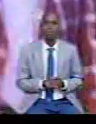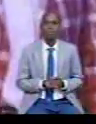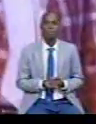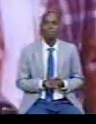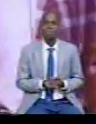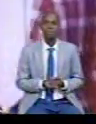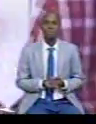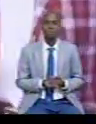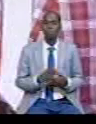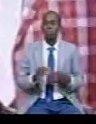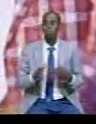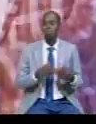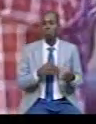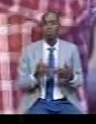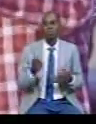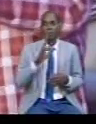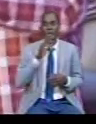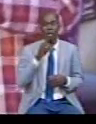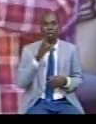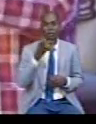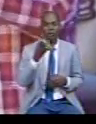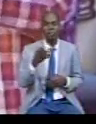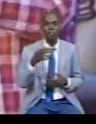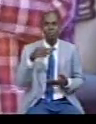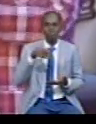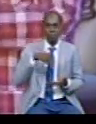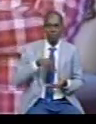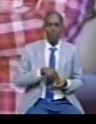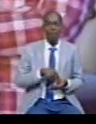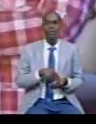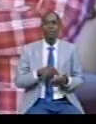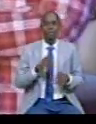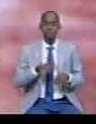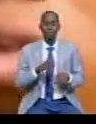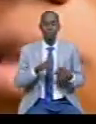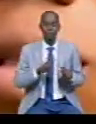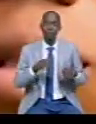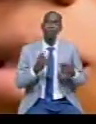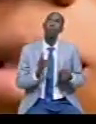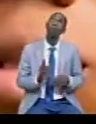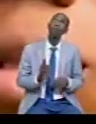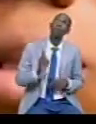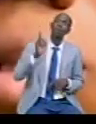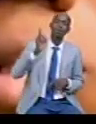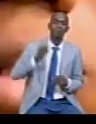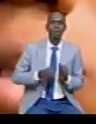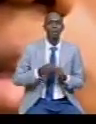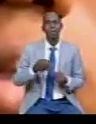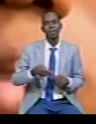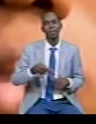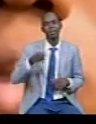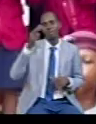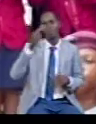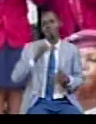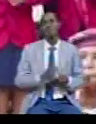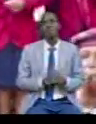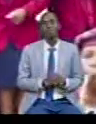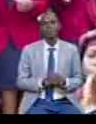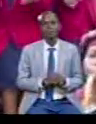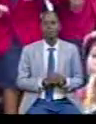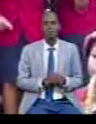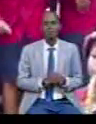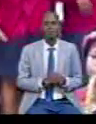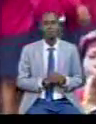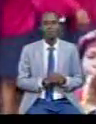No matter where you are, time to go up higher. You are not born to be the least. You